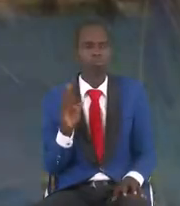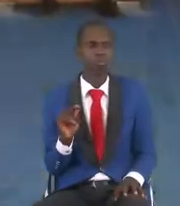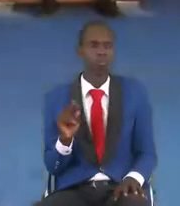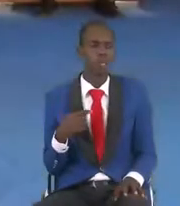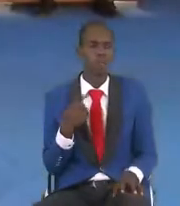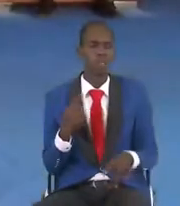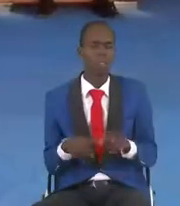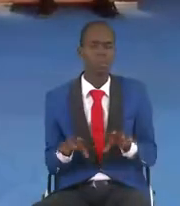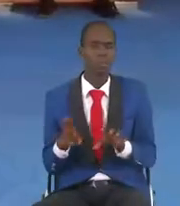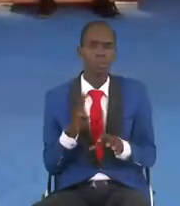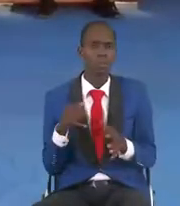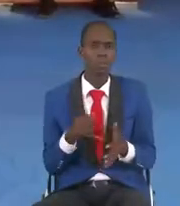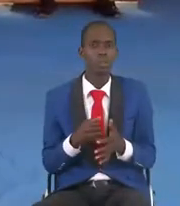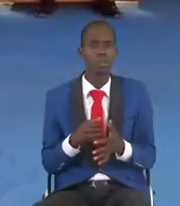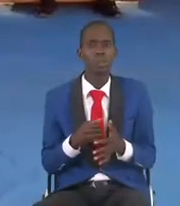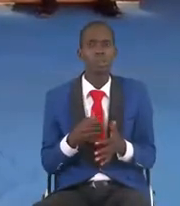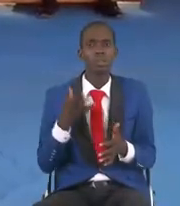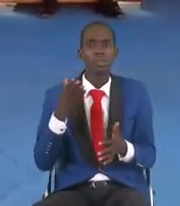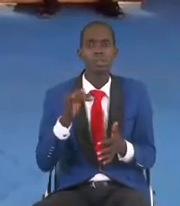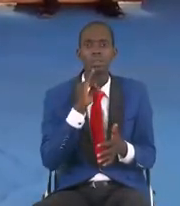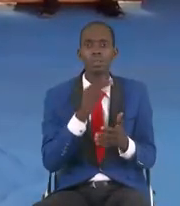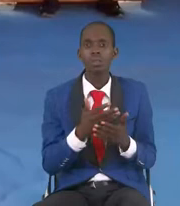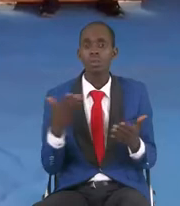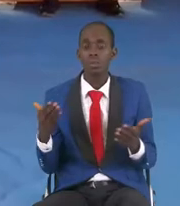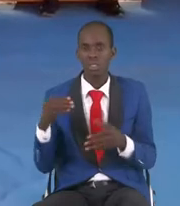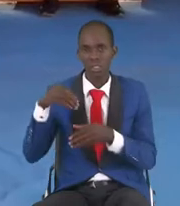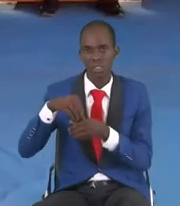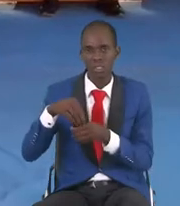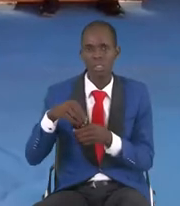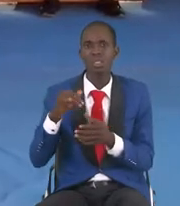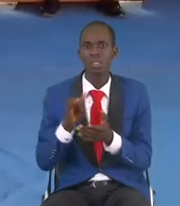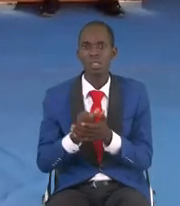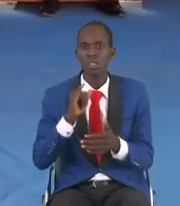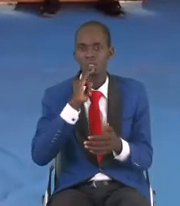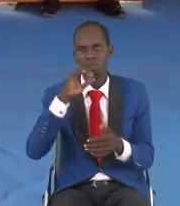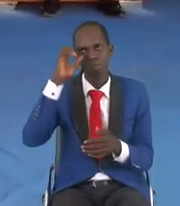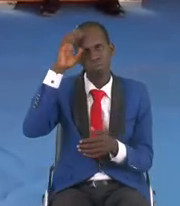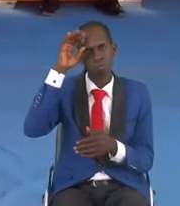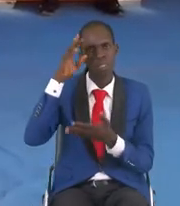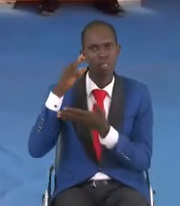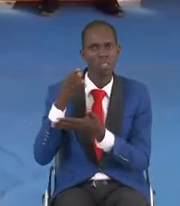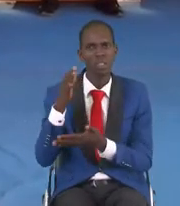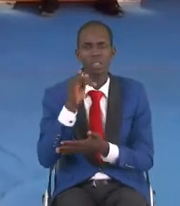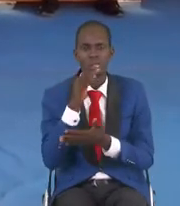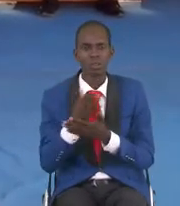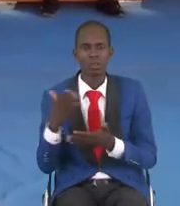use radio. There is something there that is magical. There is something there that is demonic. And, you